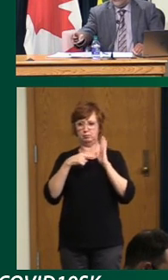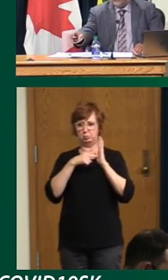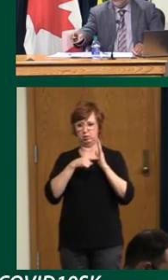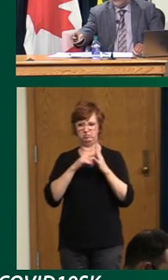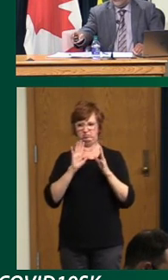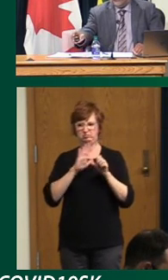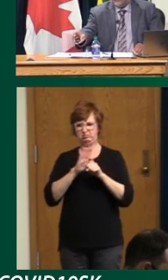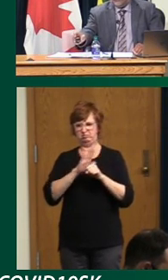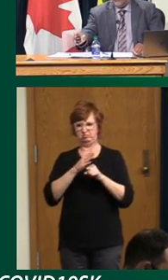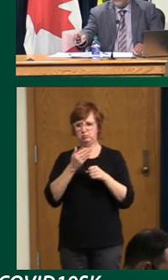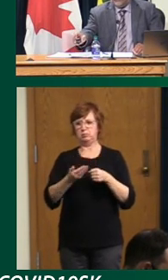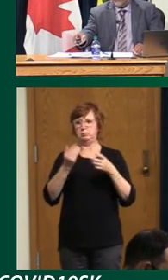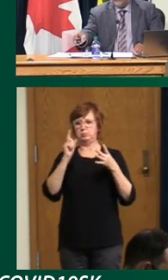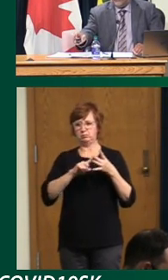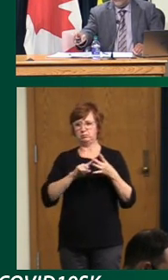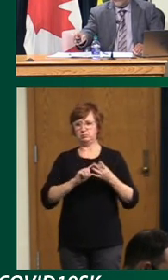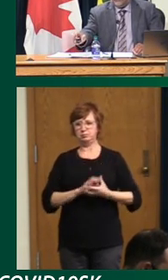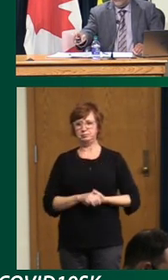Sorry,